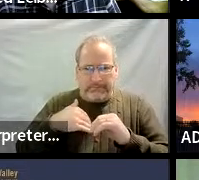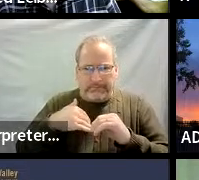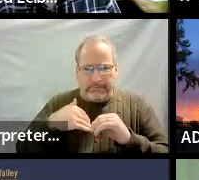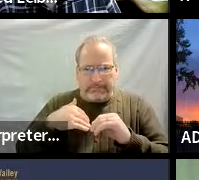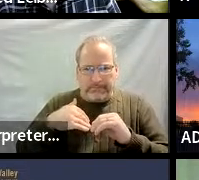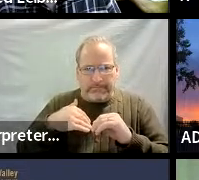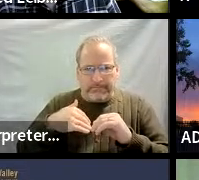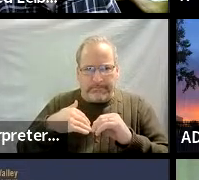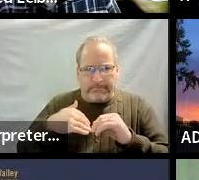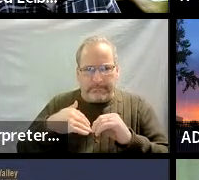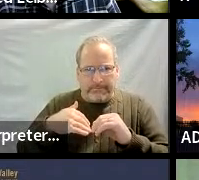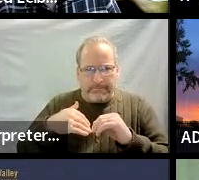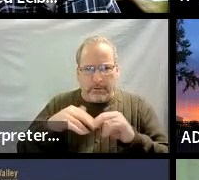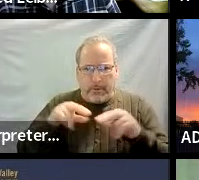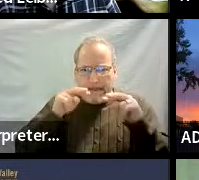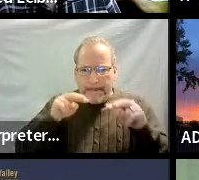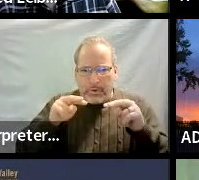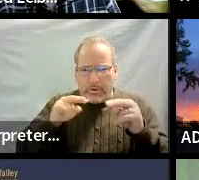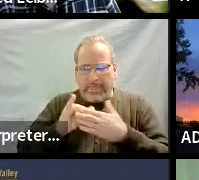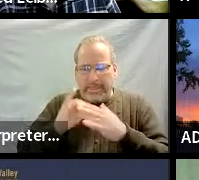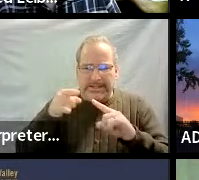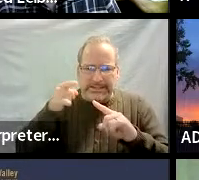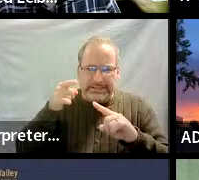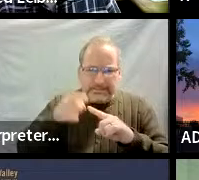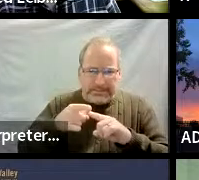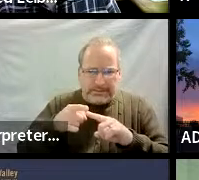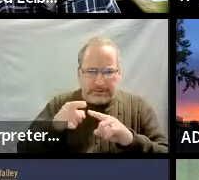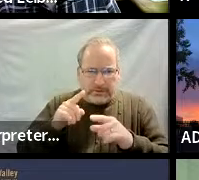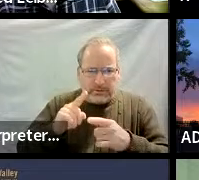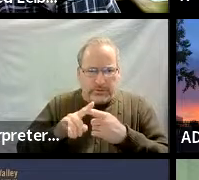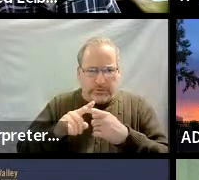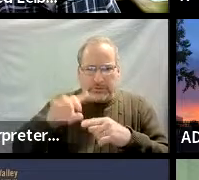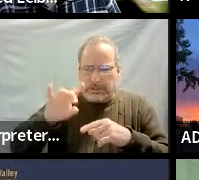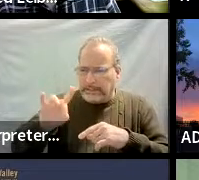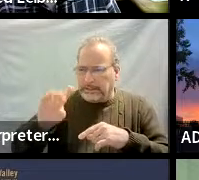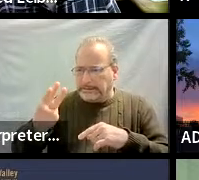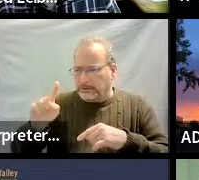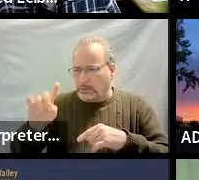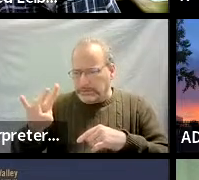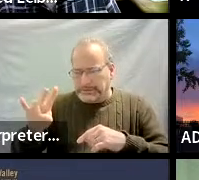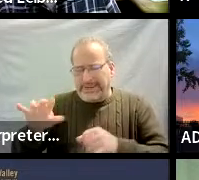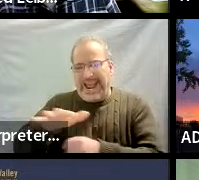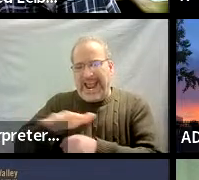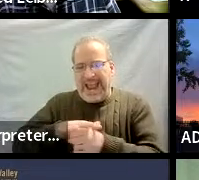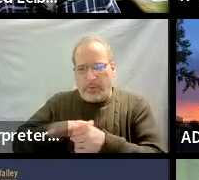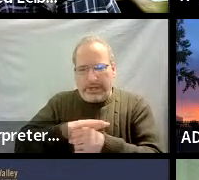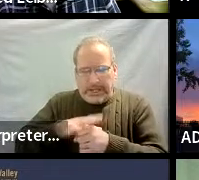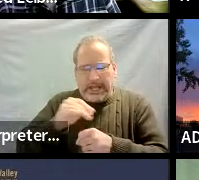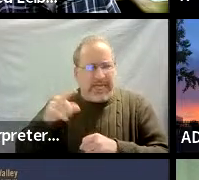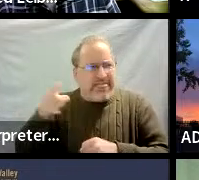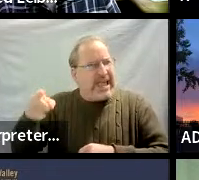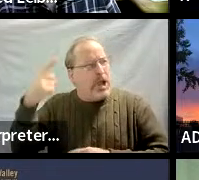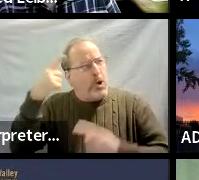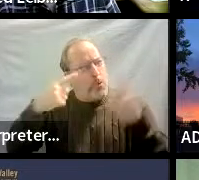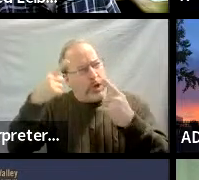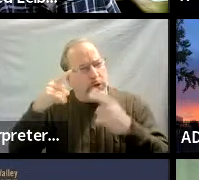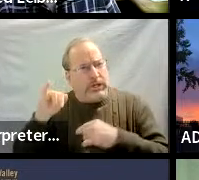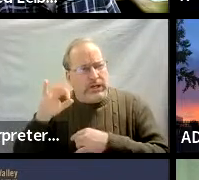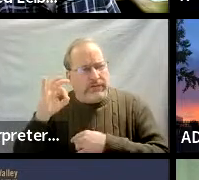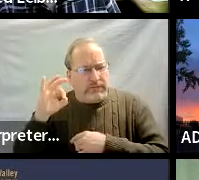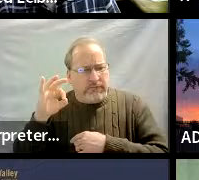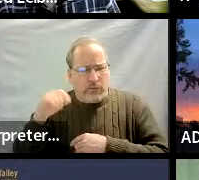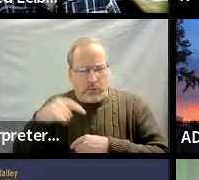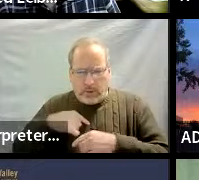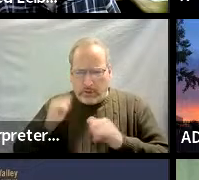and monitoring that's specific to the Stockton AB617 area. And they're wondering if we